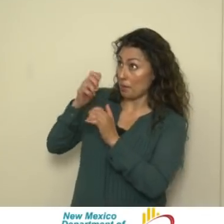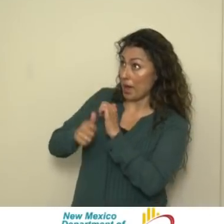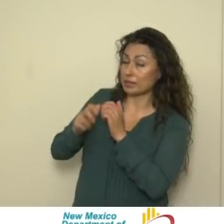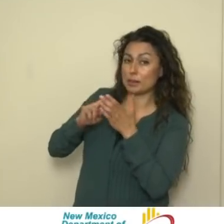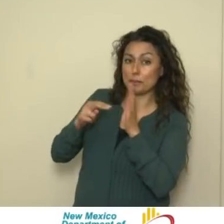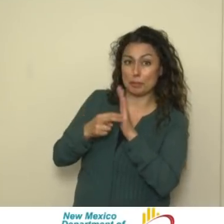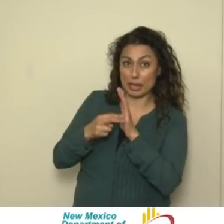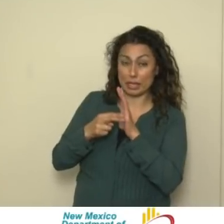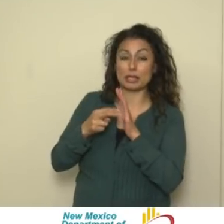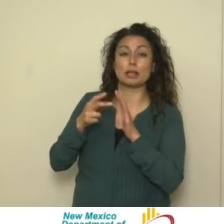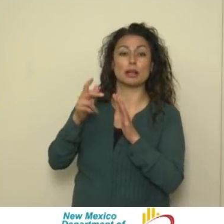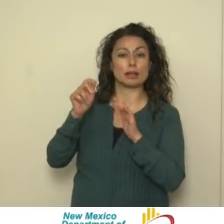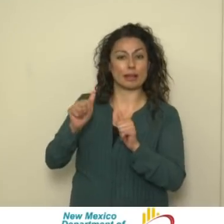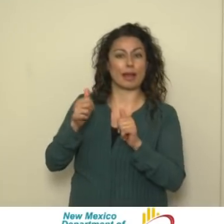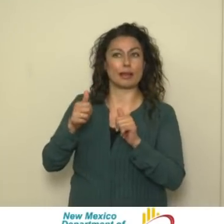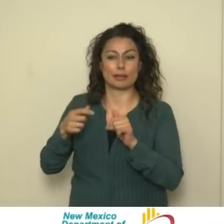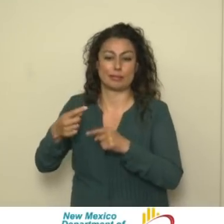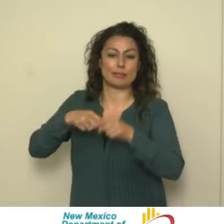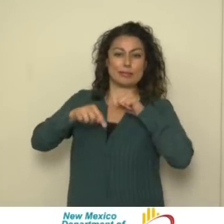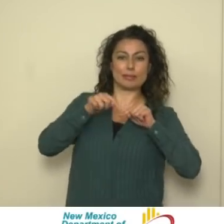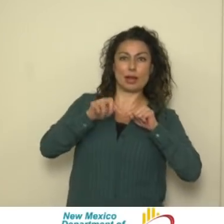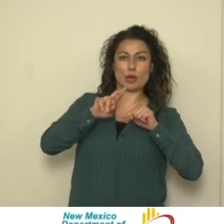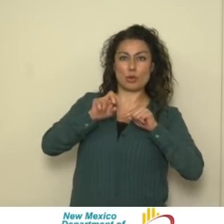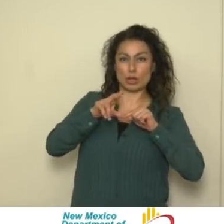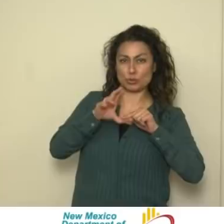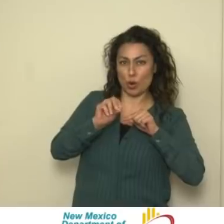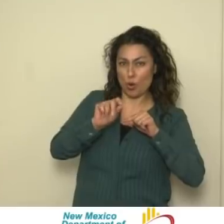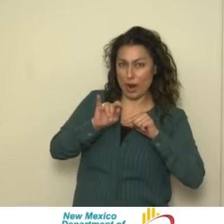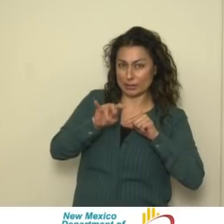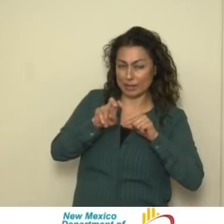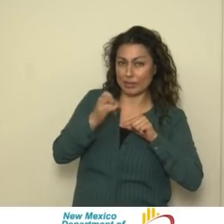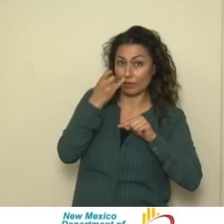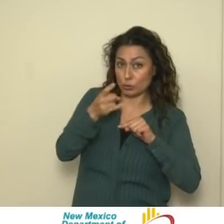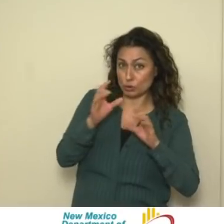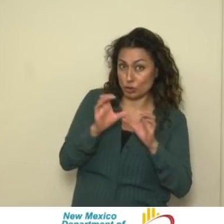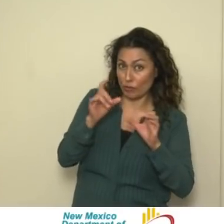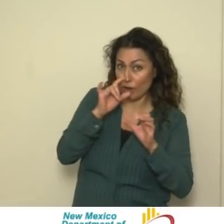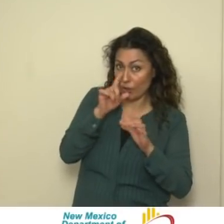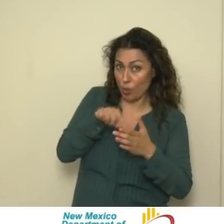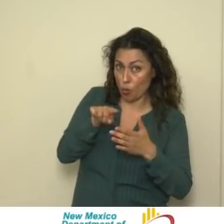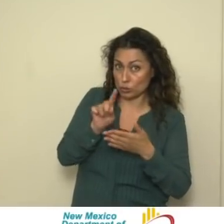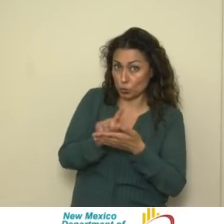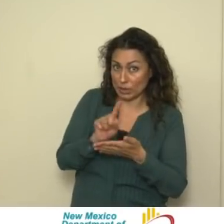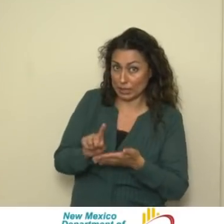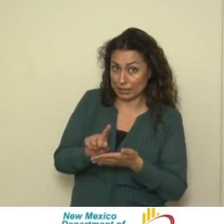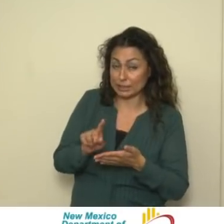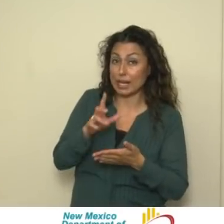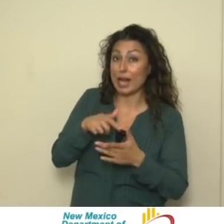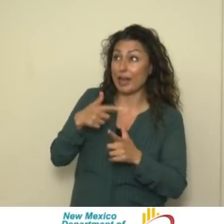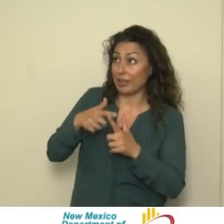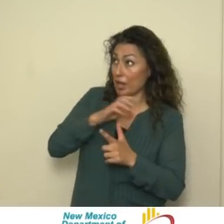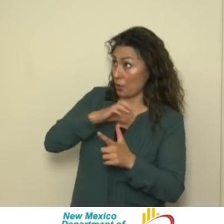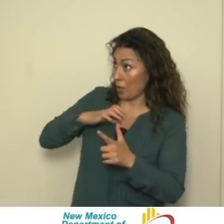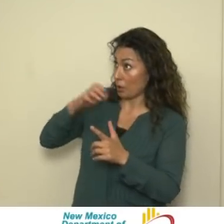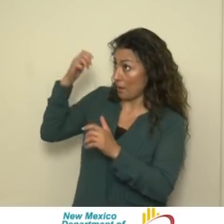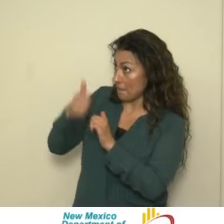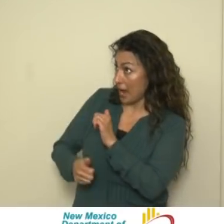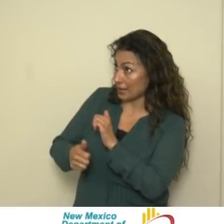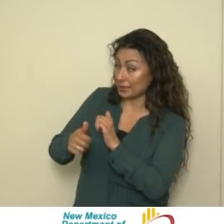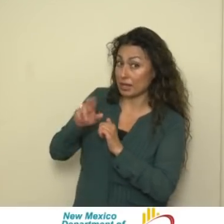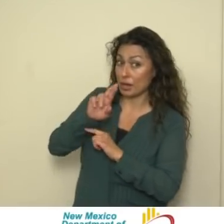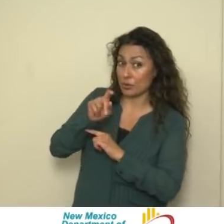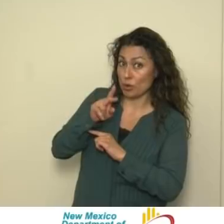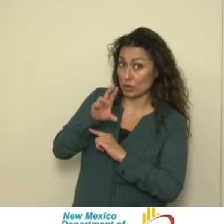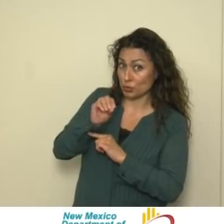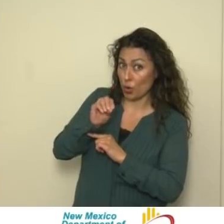gap of a week, two, hopefully there's not, but if there is, if you certify for those weeks and Congress passes something that is